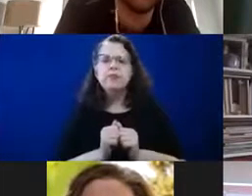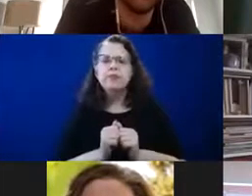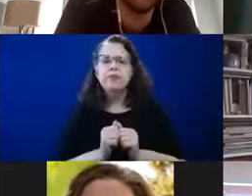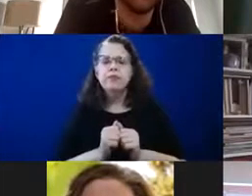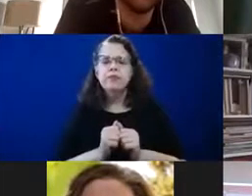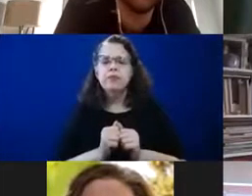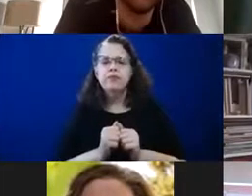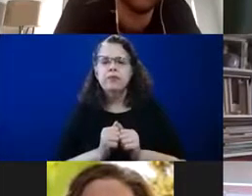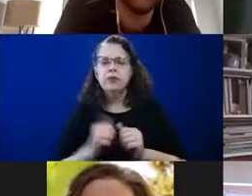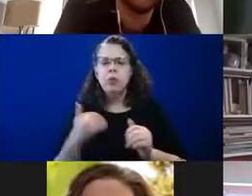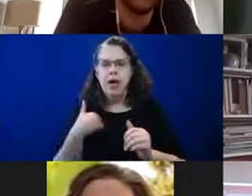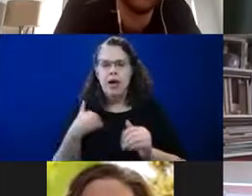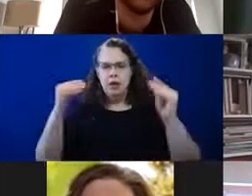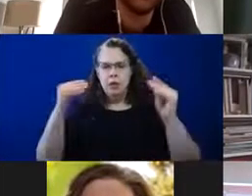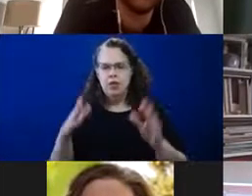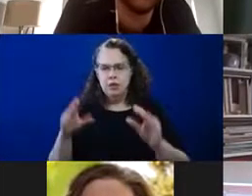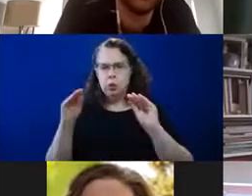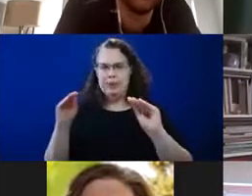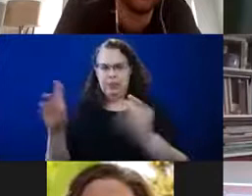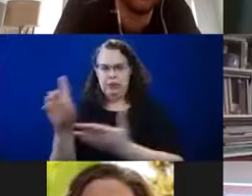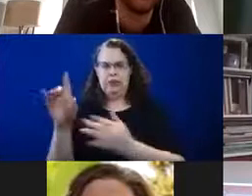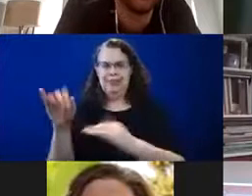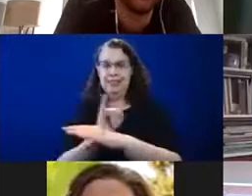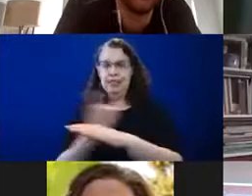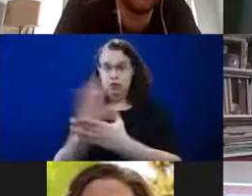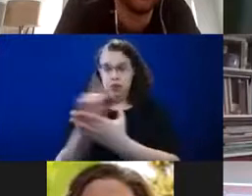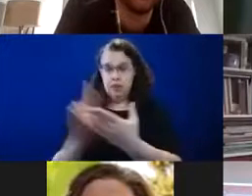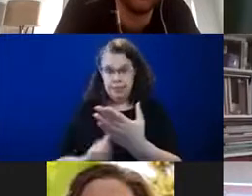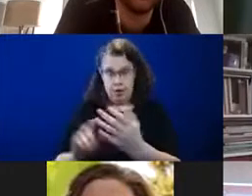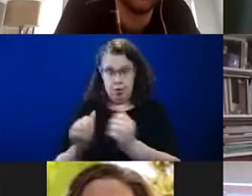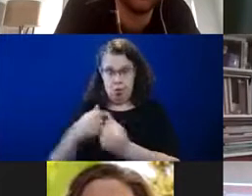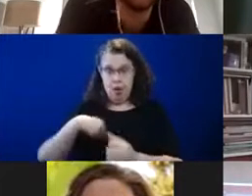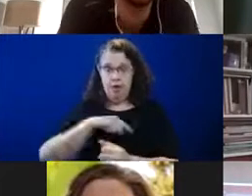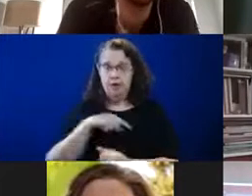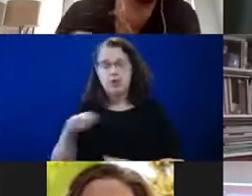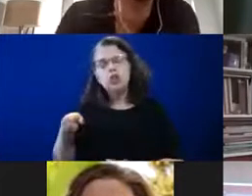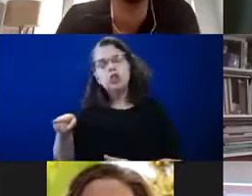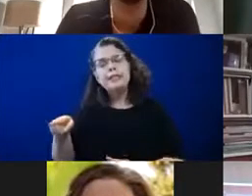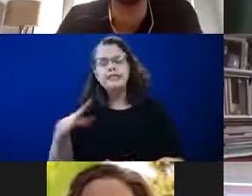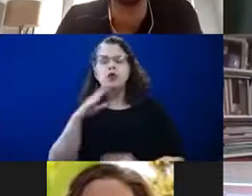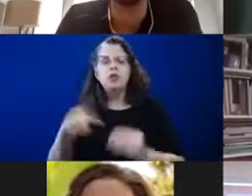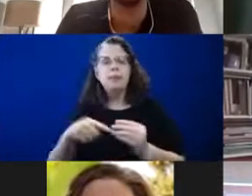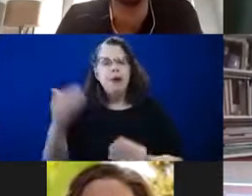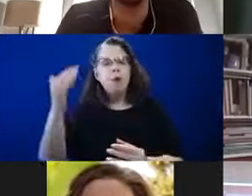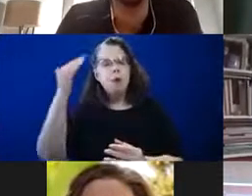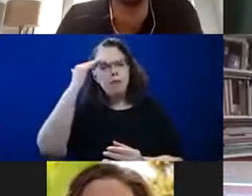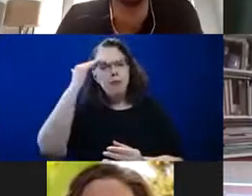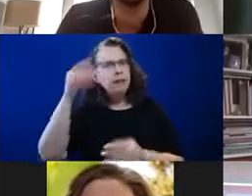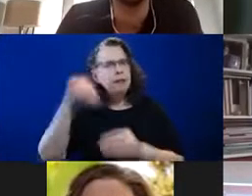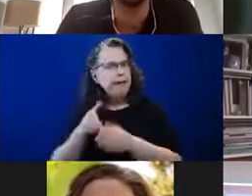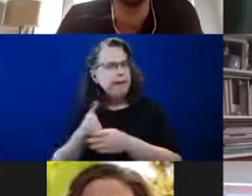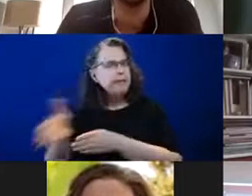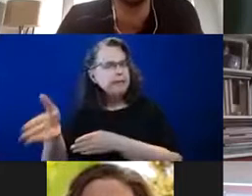professor who teaches design, industrial design, and she talked about the knowledge of that field and how